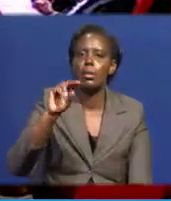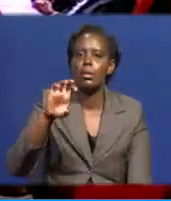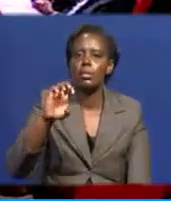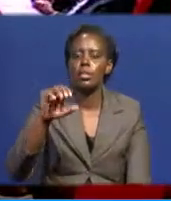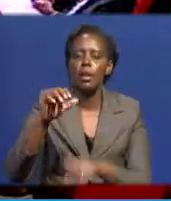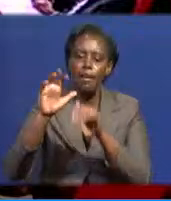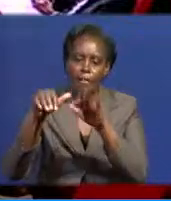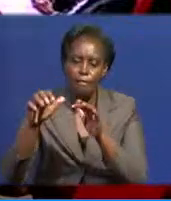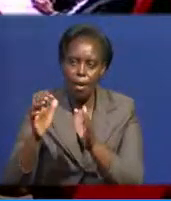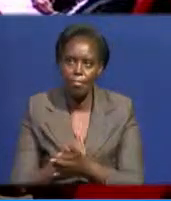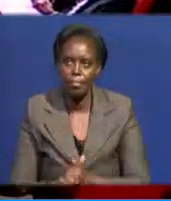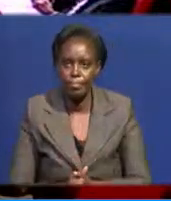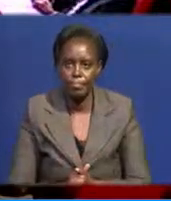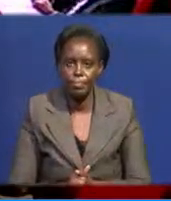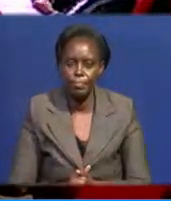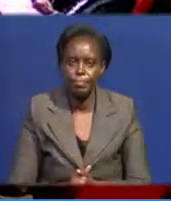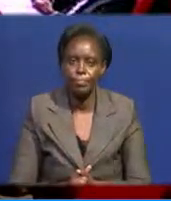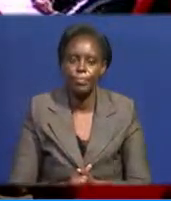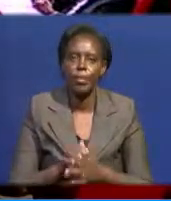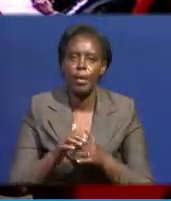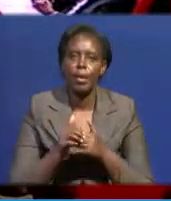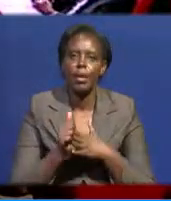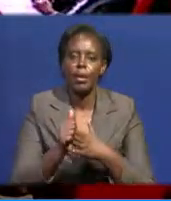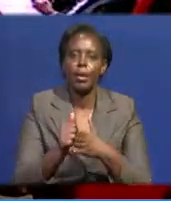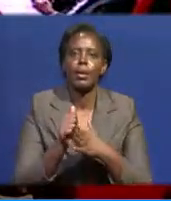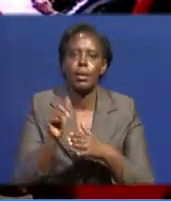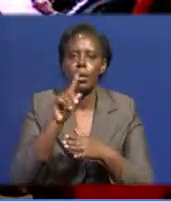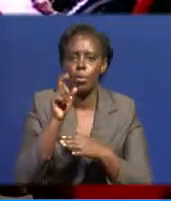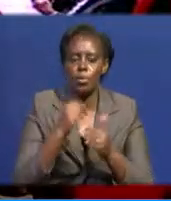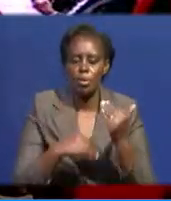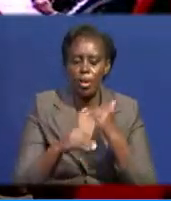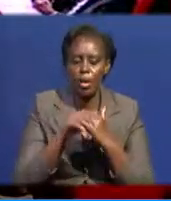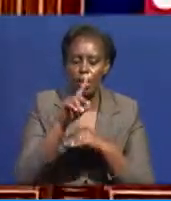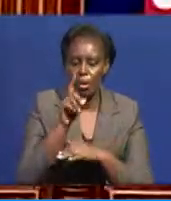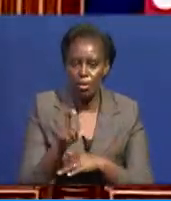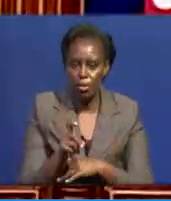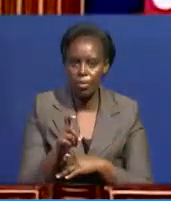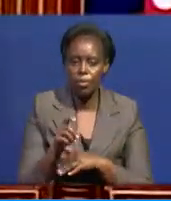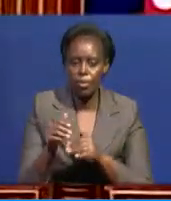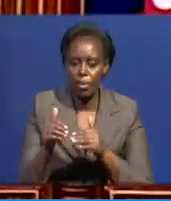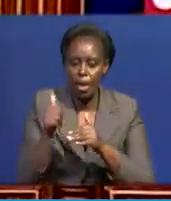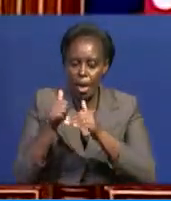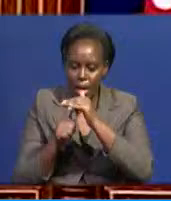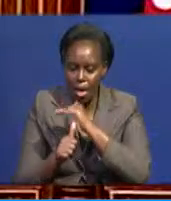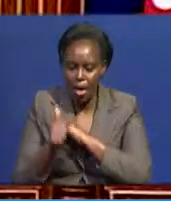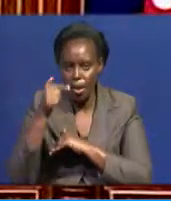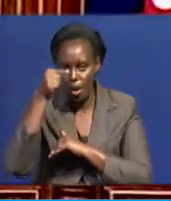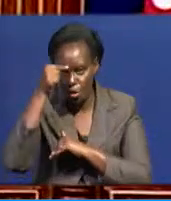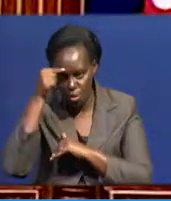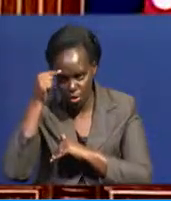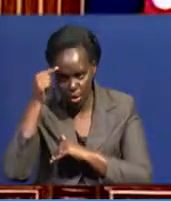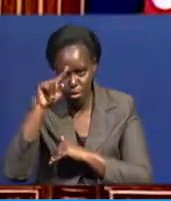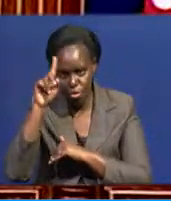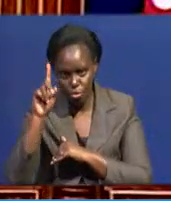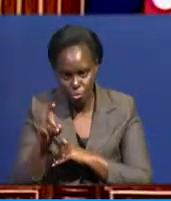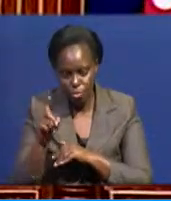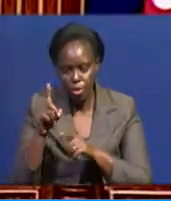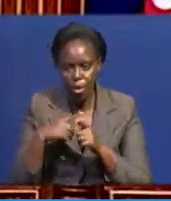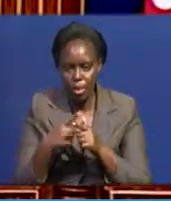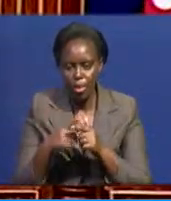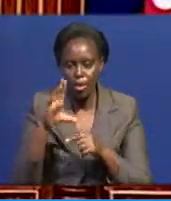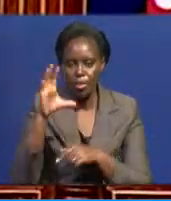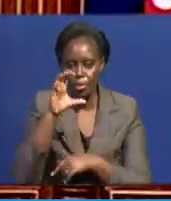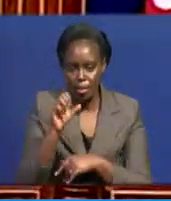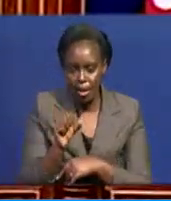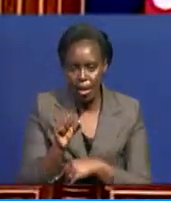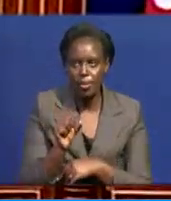Honorable Senators, you know I give guidance that the questions or supplementary questions should be in line with the original question, so that now the